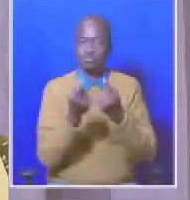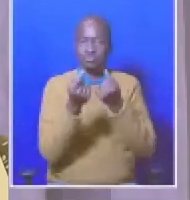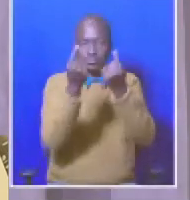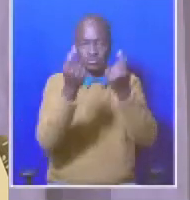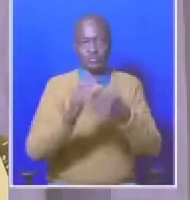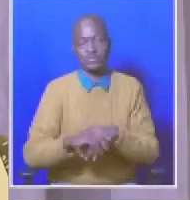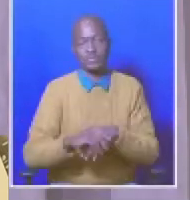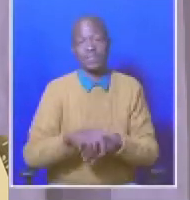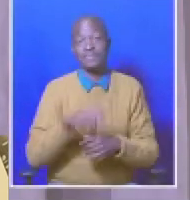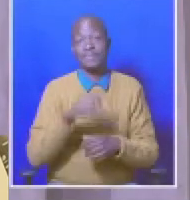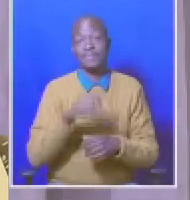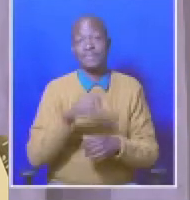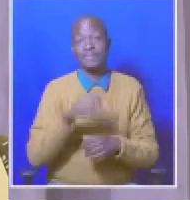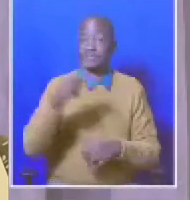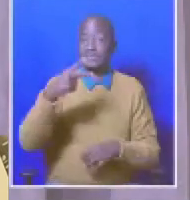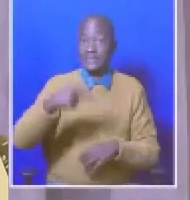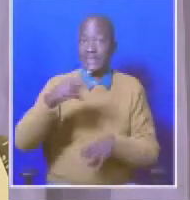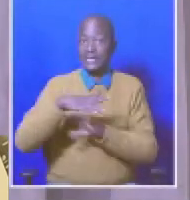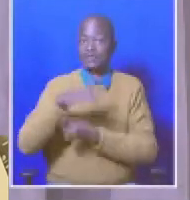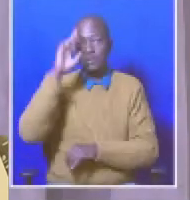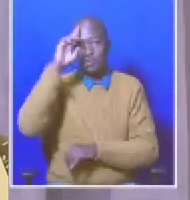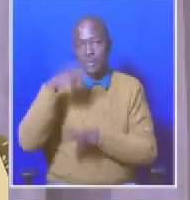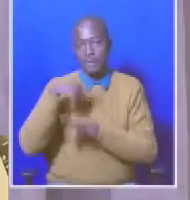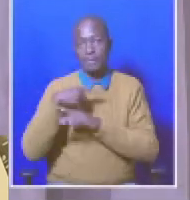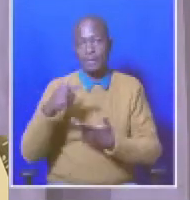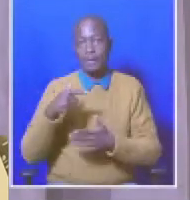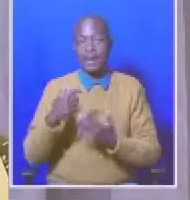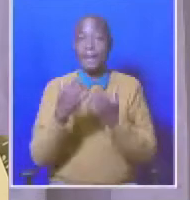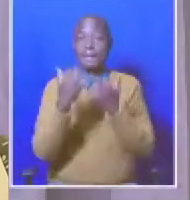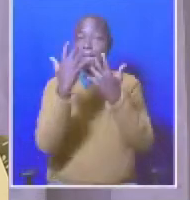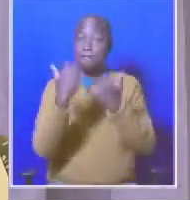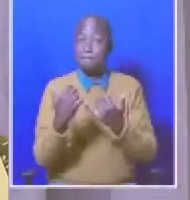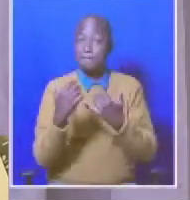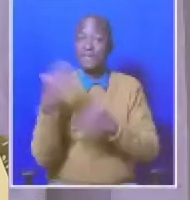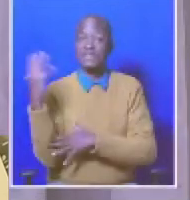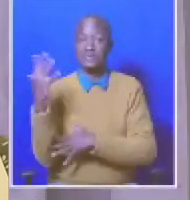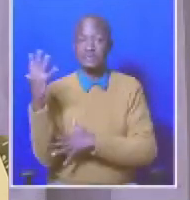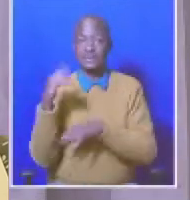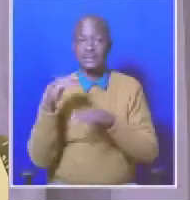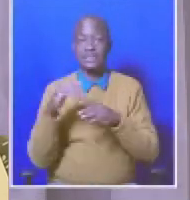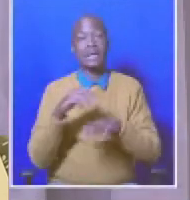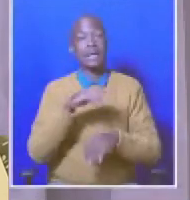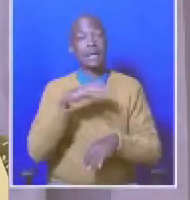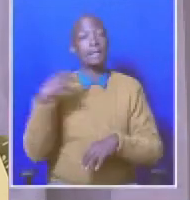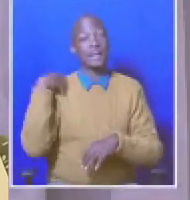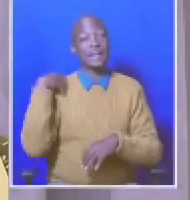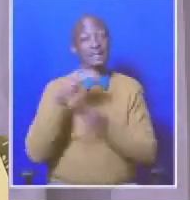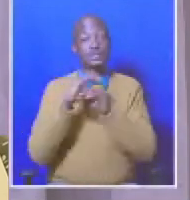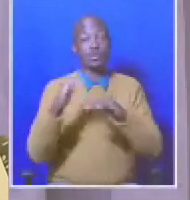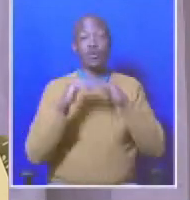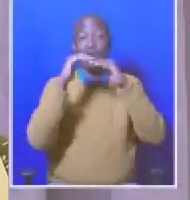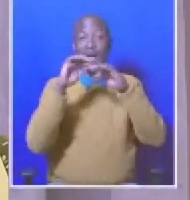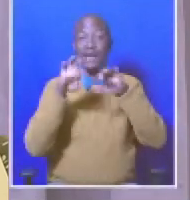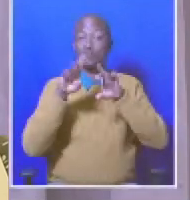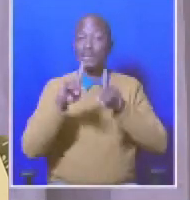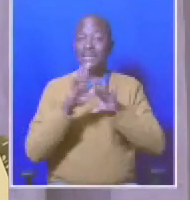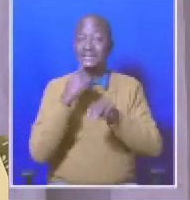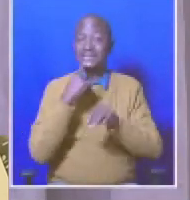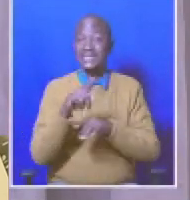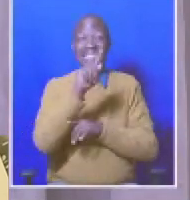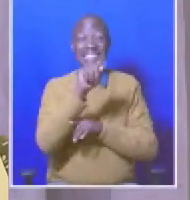Secondly, you'll recall that in his budget speech, the Minister of Higher Education also announced that 26 TVET